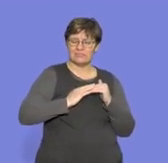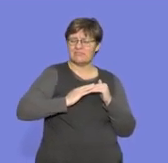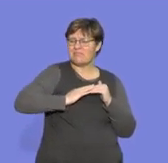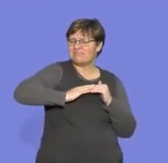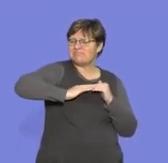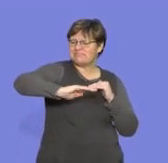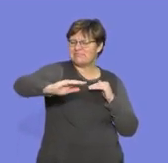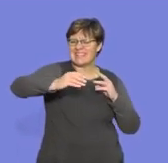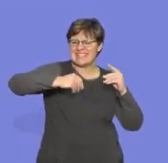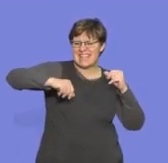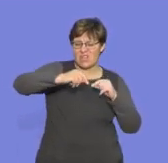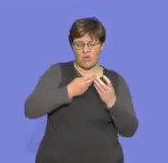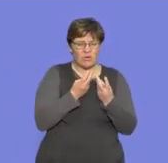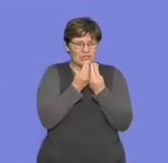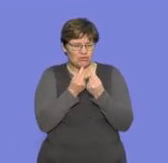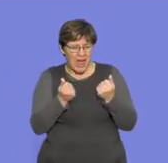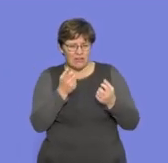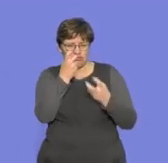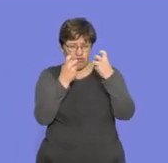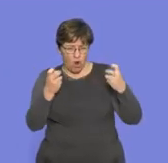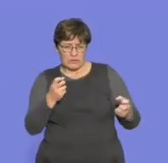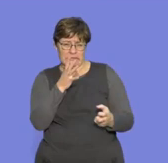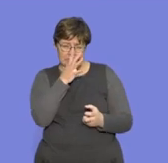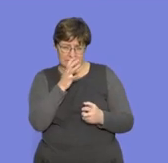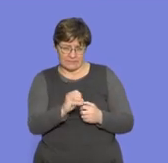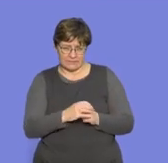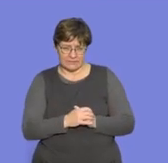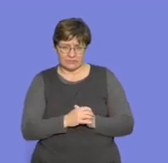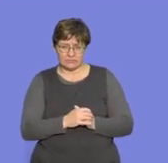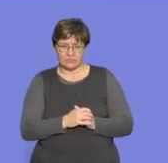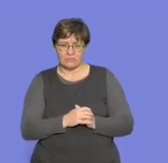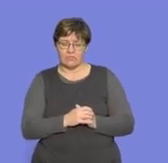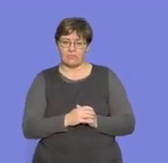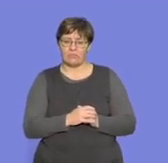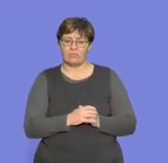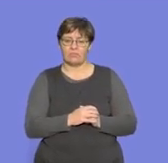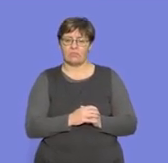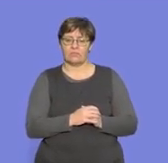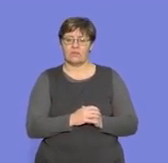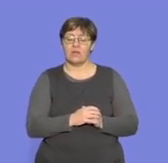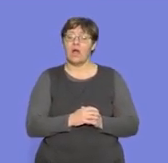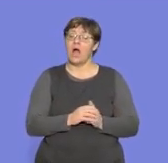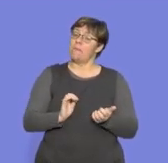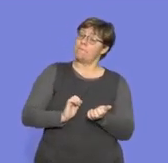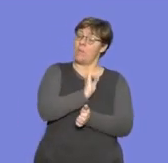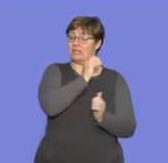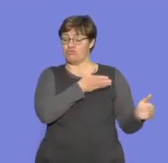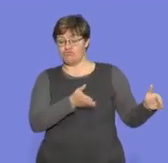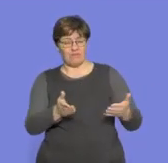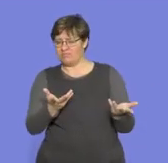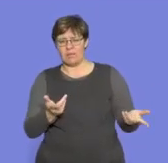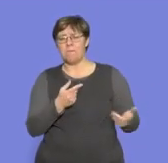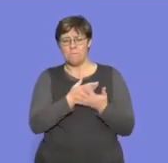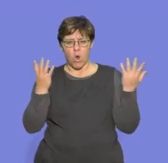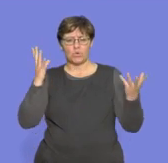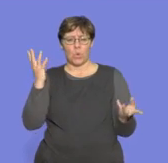The ground is dry and rocky. There's no permanent flowing rivers in there. These often dry up. The rainfall is less